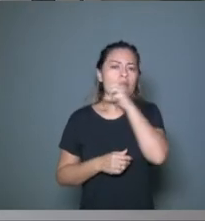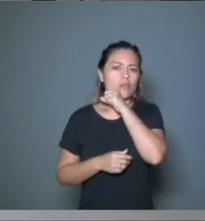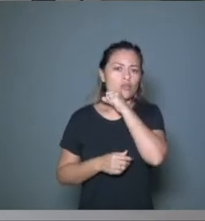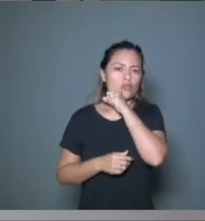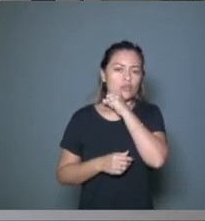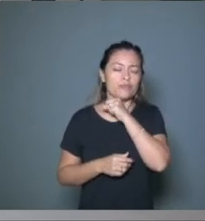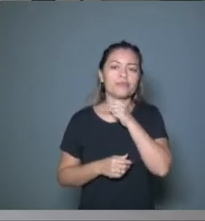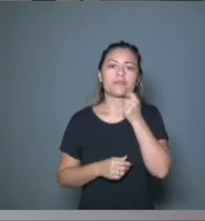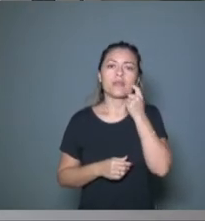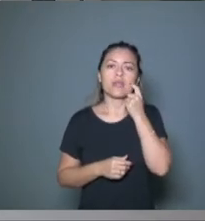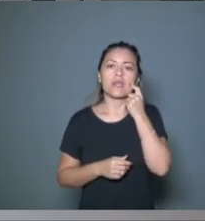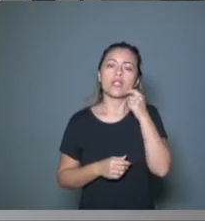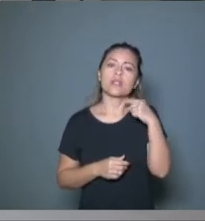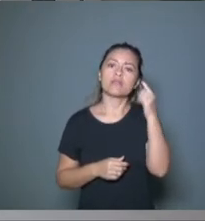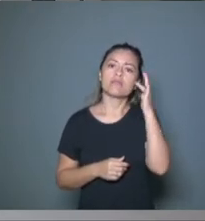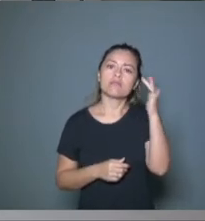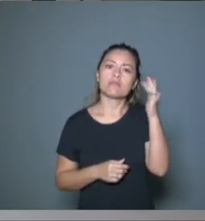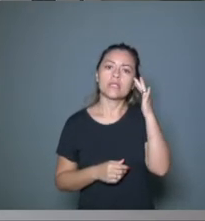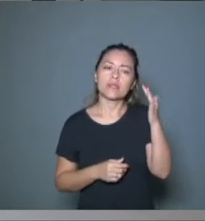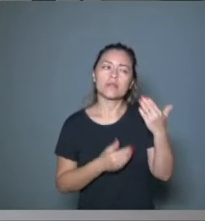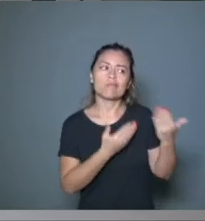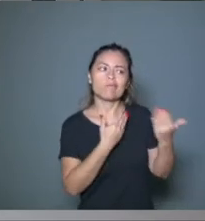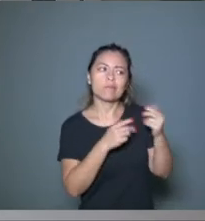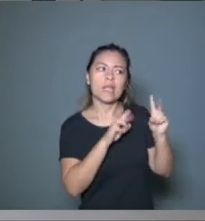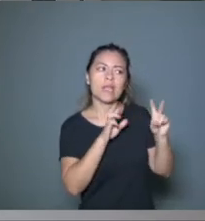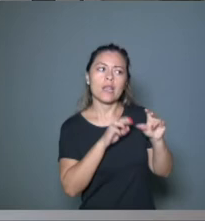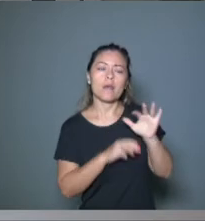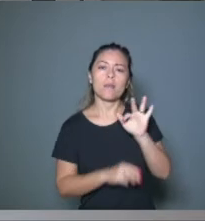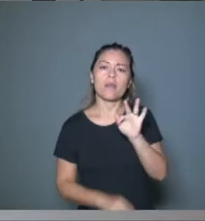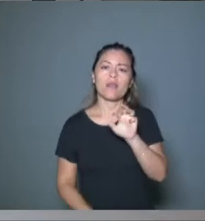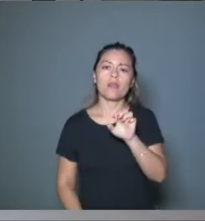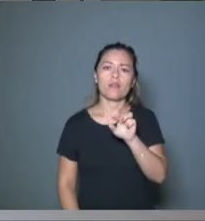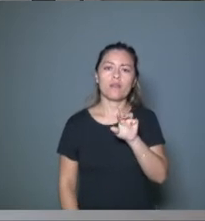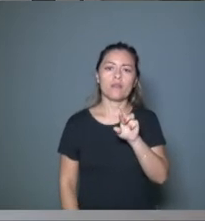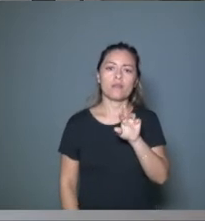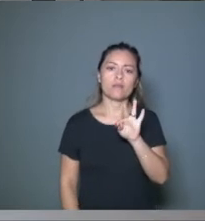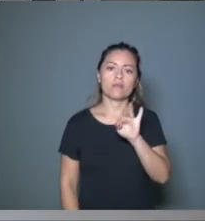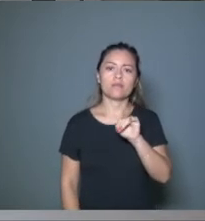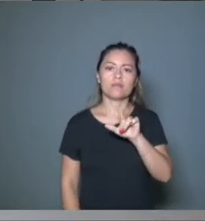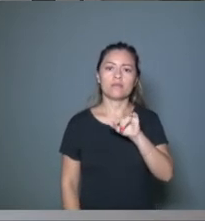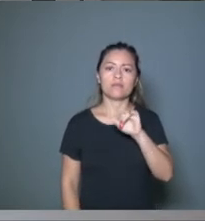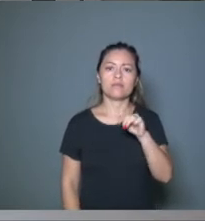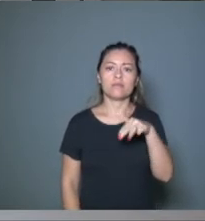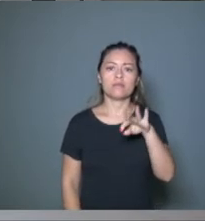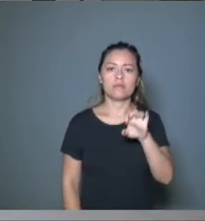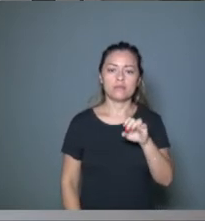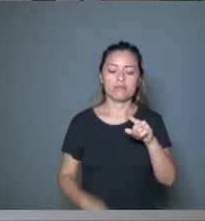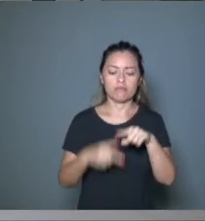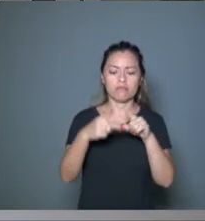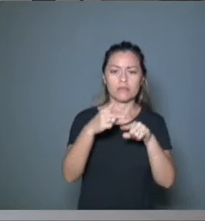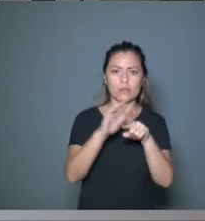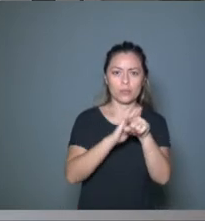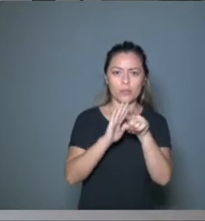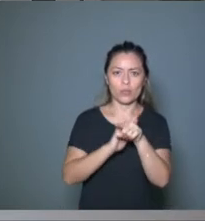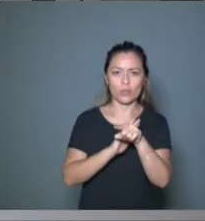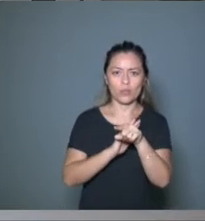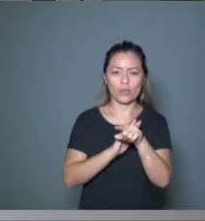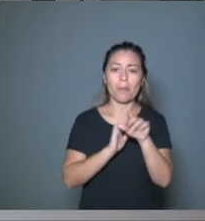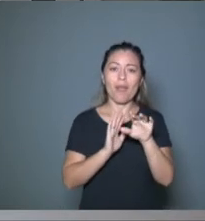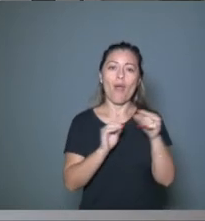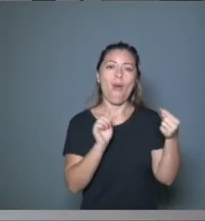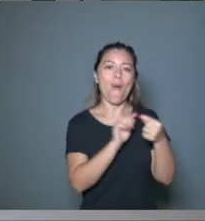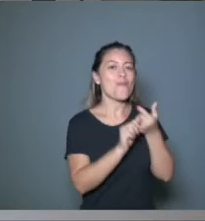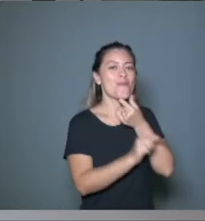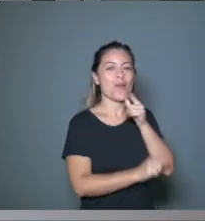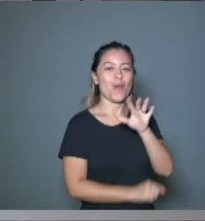We have two quick questions. We've been discussing the fertilizer landscape. I have two